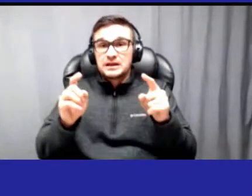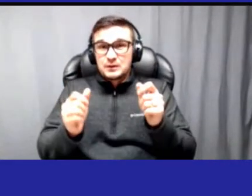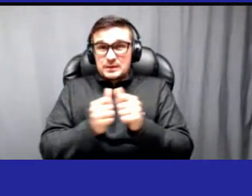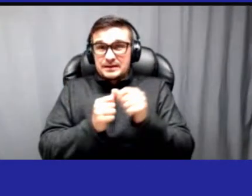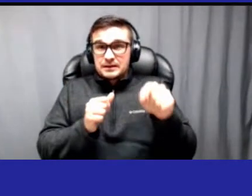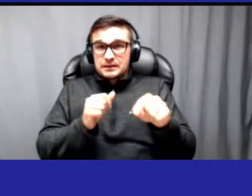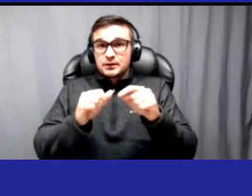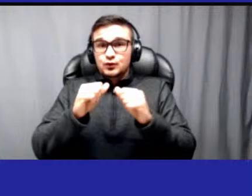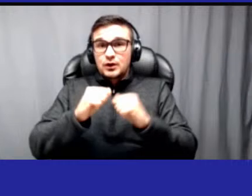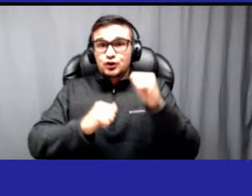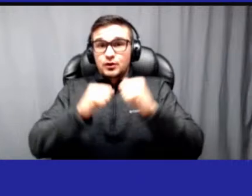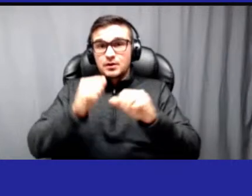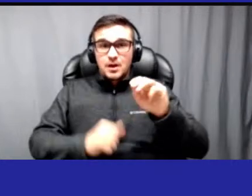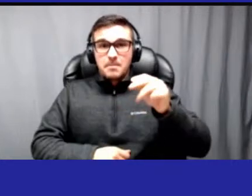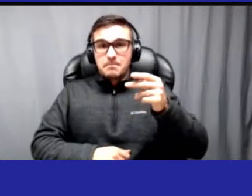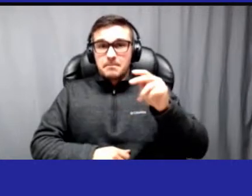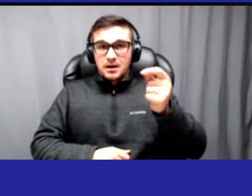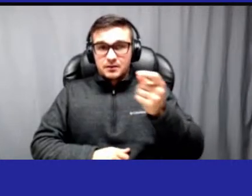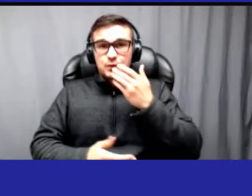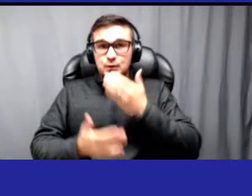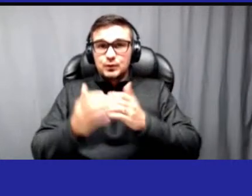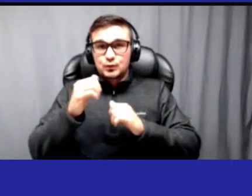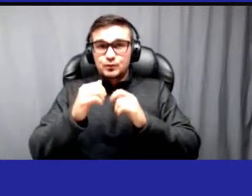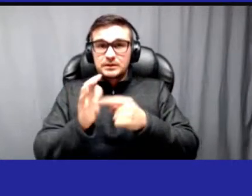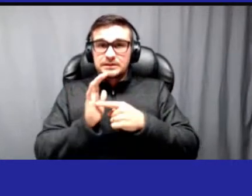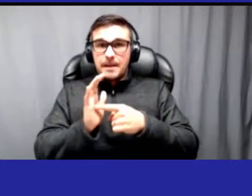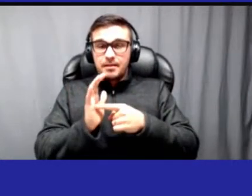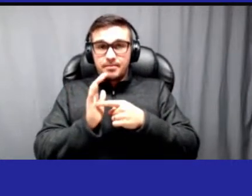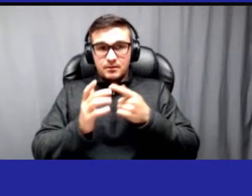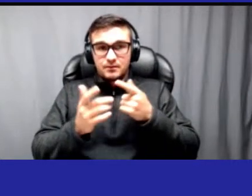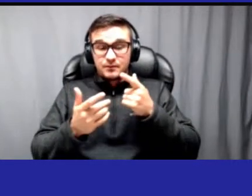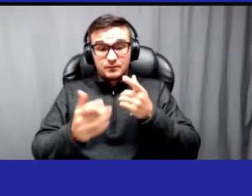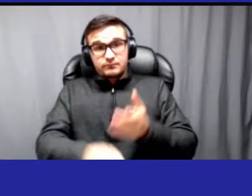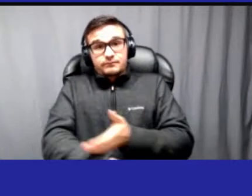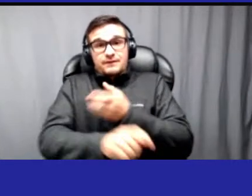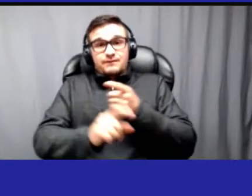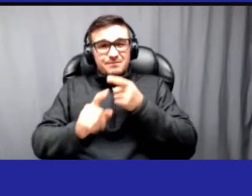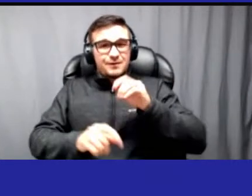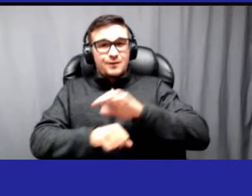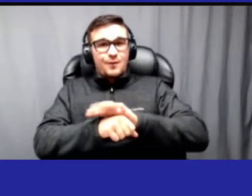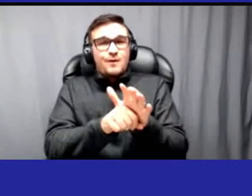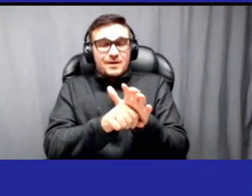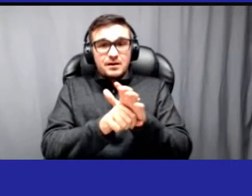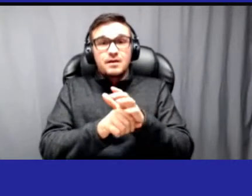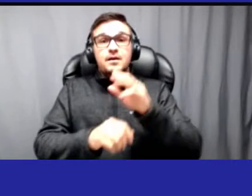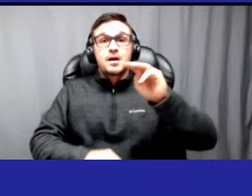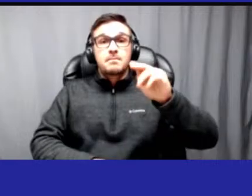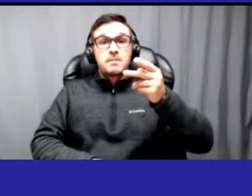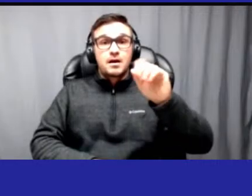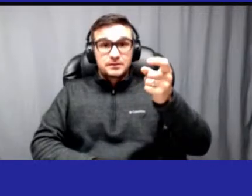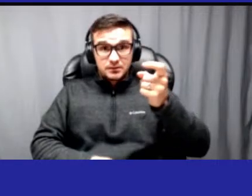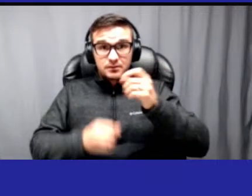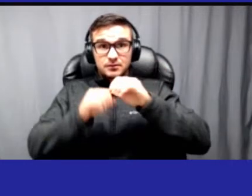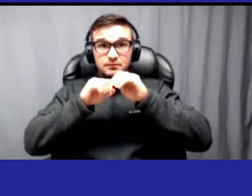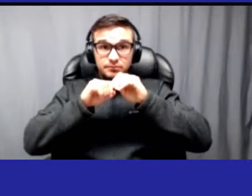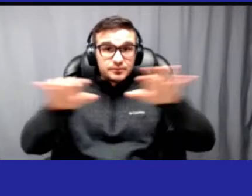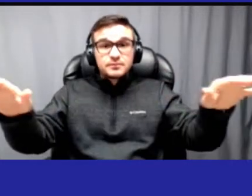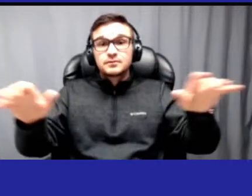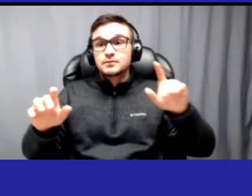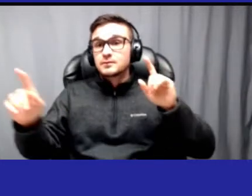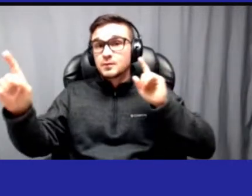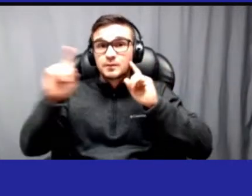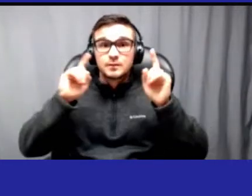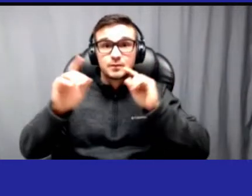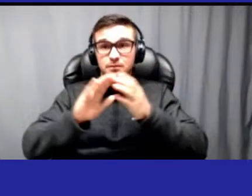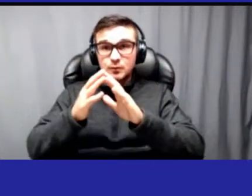of that. So we developed the structure as a lesson learned from COVID. And then when the Mpox outbreak began, we heard from community members that there was an immediate need at